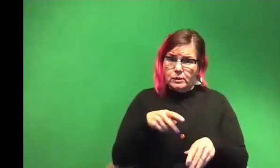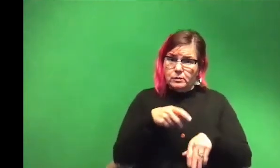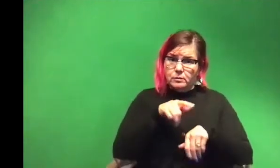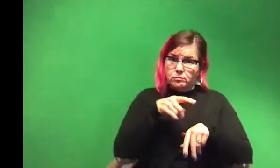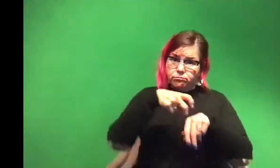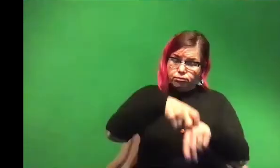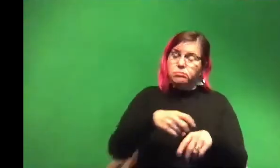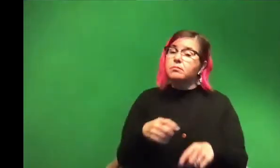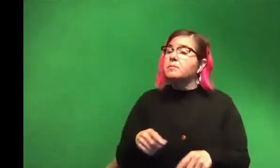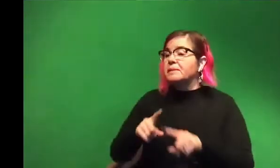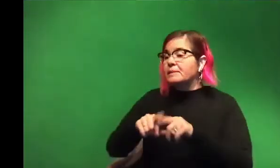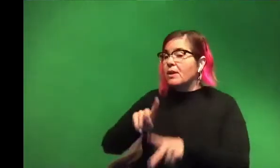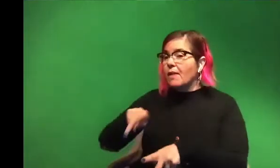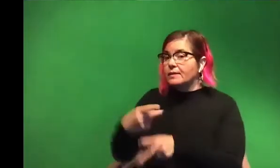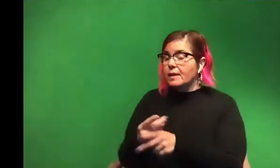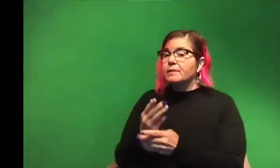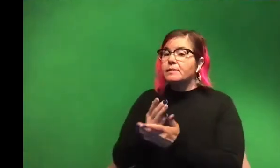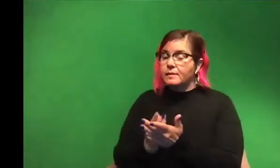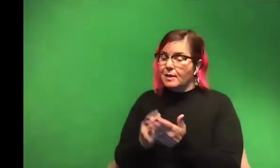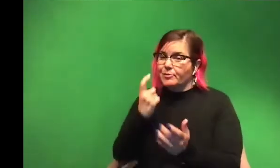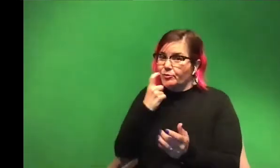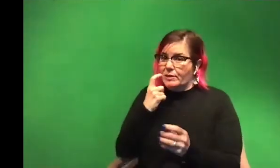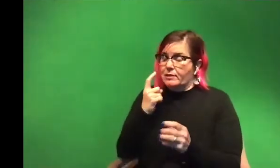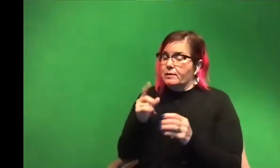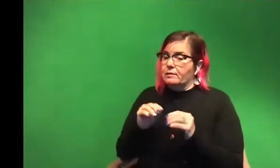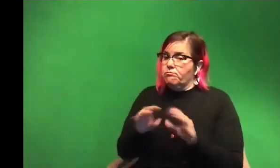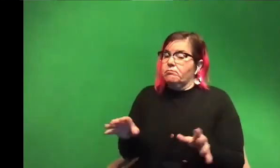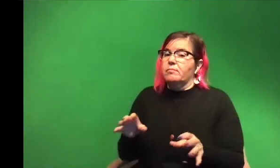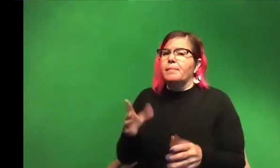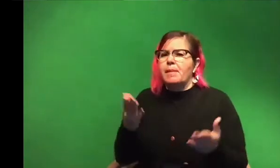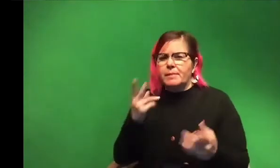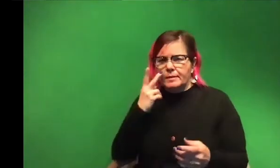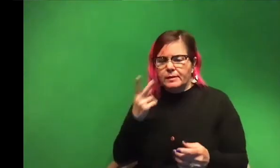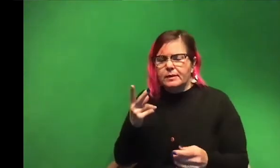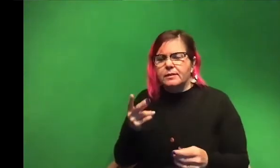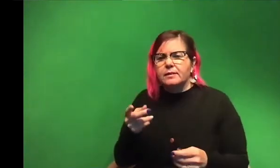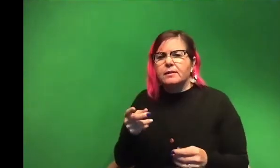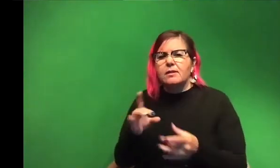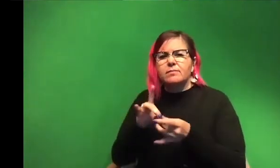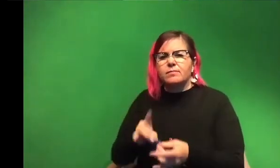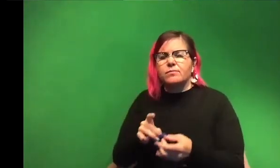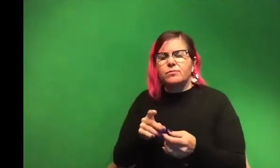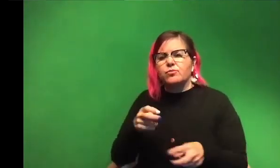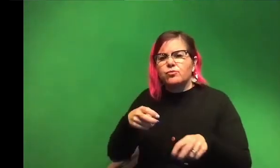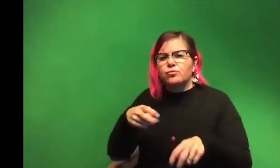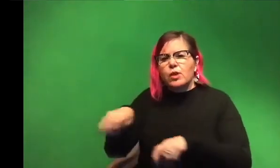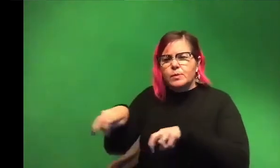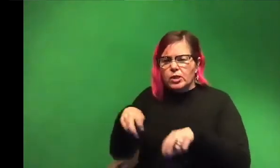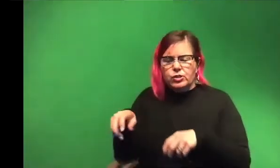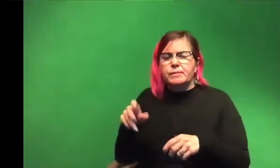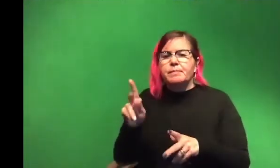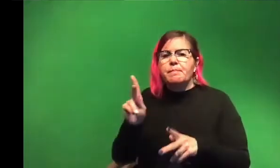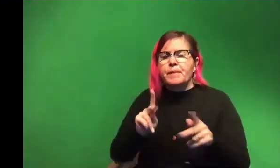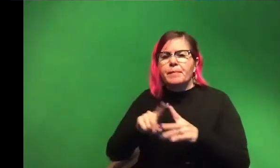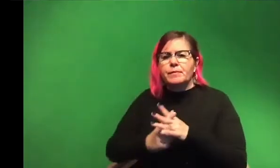So some types have recently come out. You guys might have seen them, especially in terms of transportation. People have kind of started